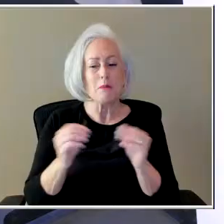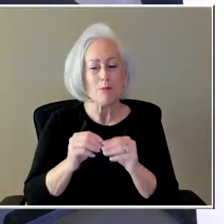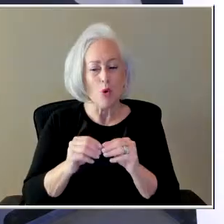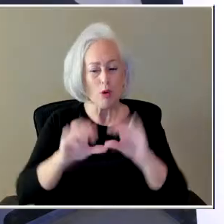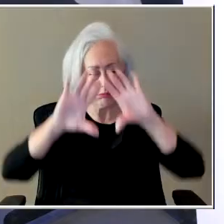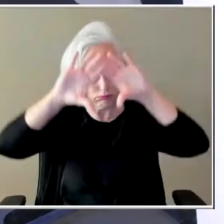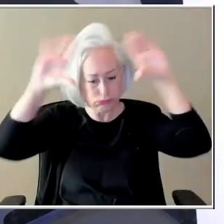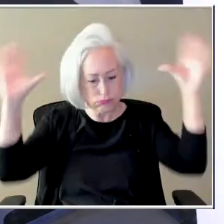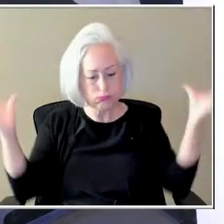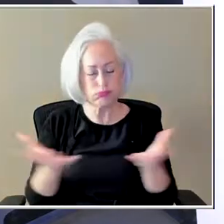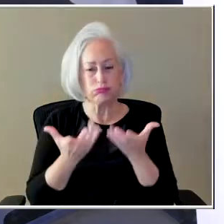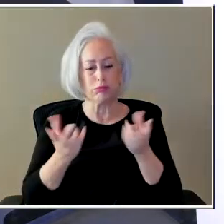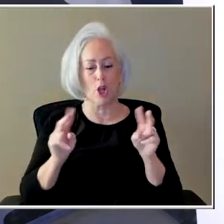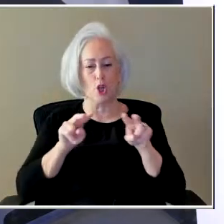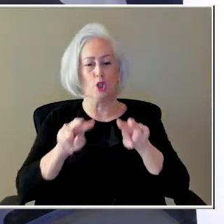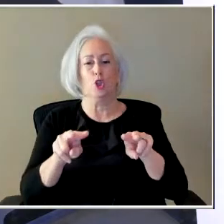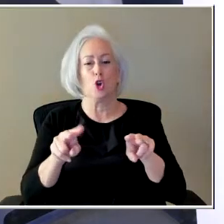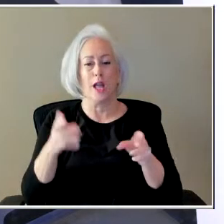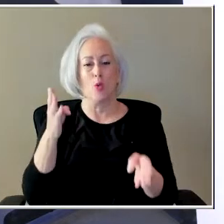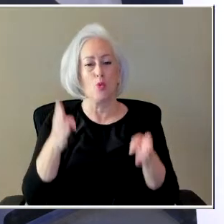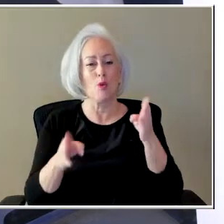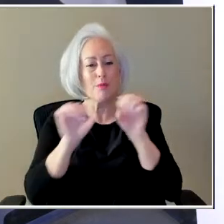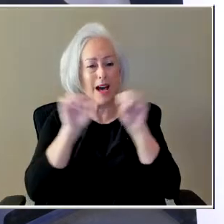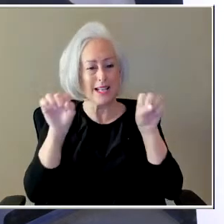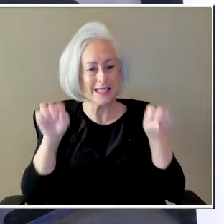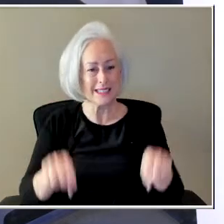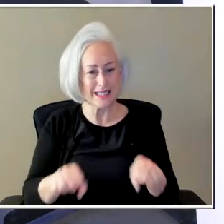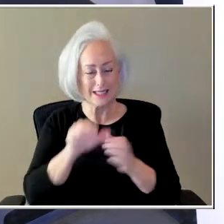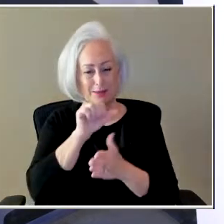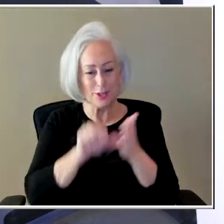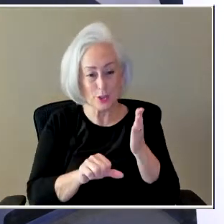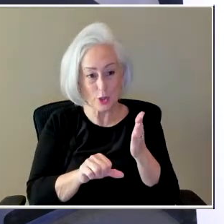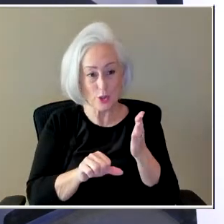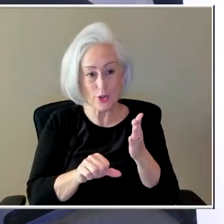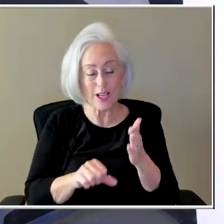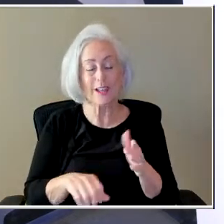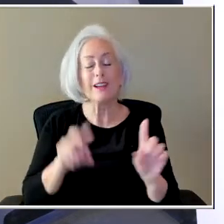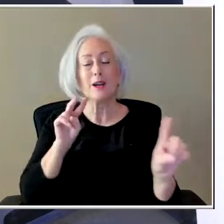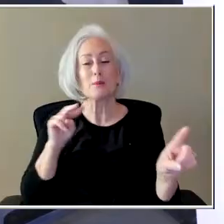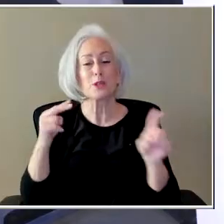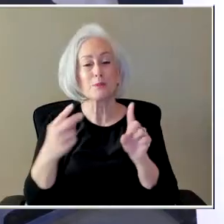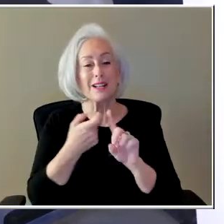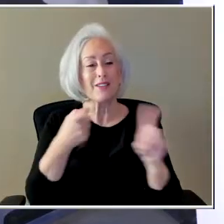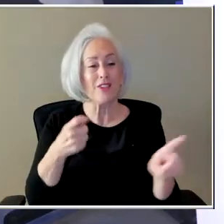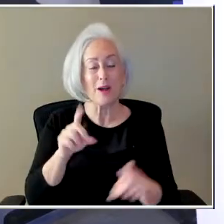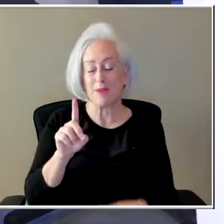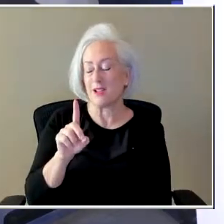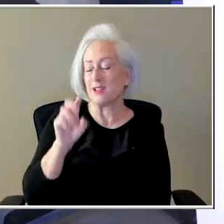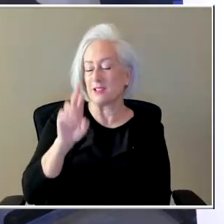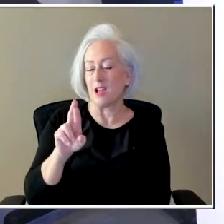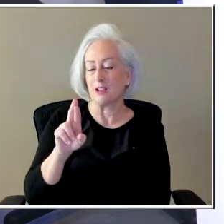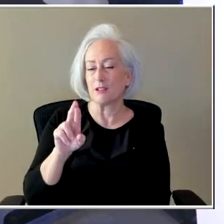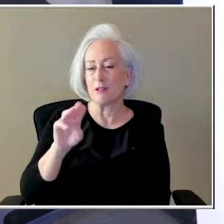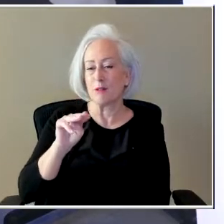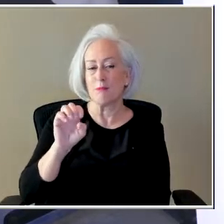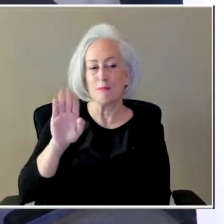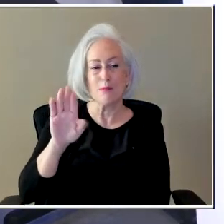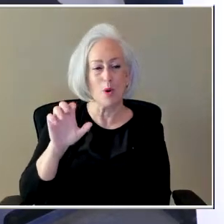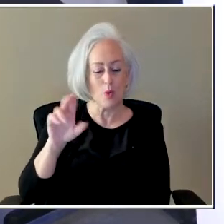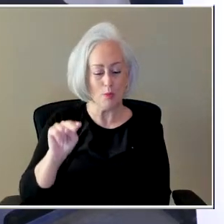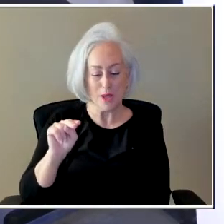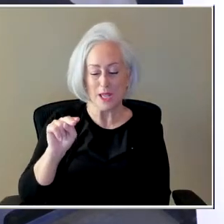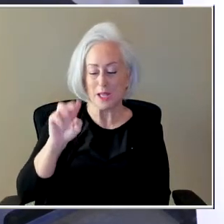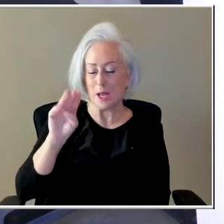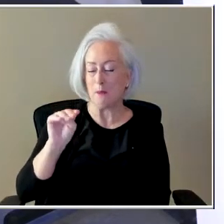program here at the health system, and joining us with that perspective is urologic oncologist Dr. Mobin Mirza. He is specialized in robotic